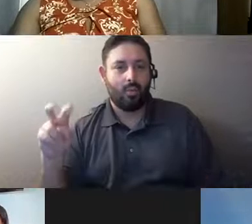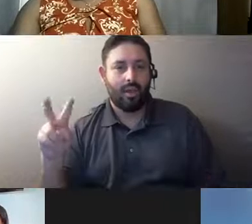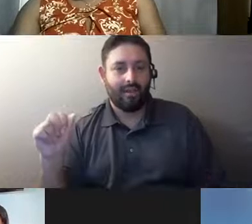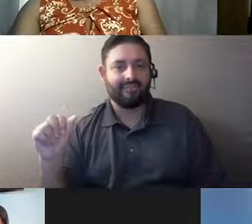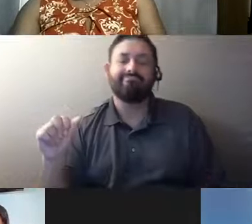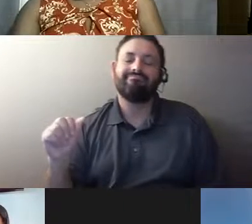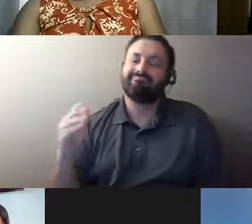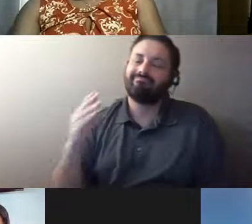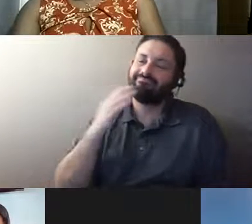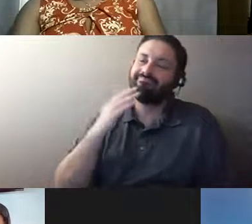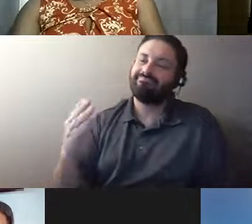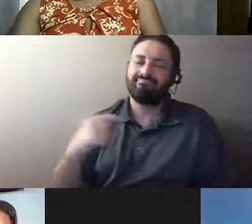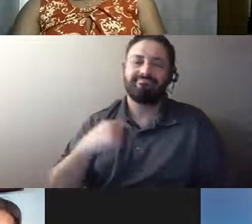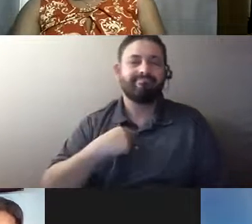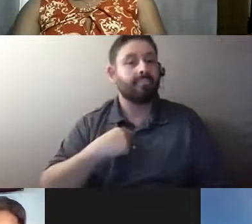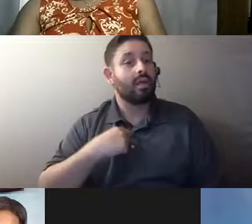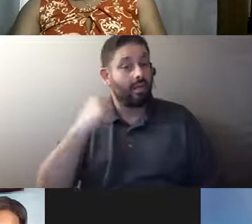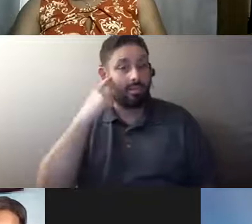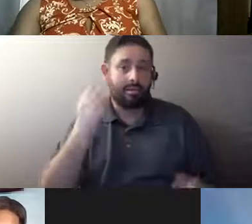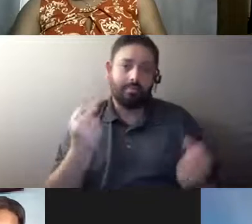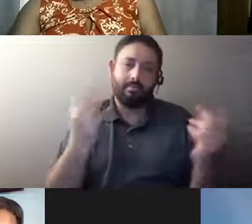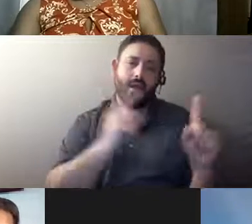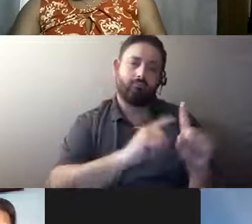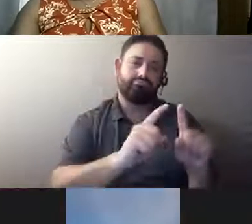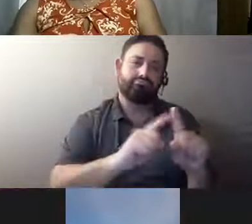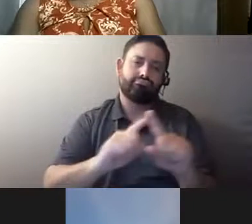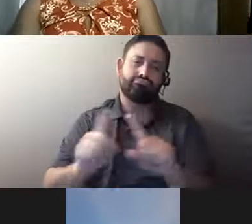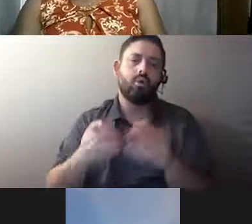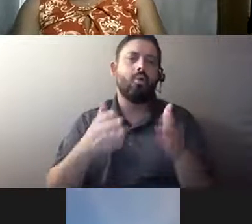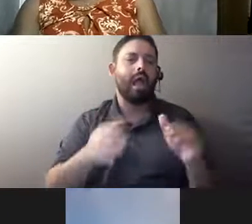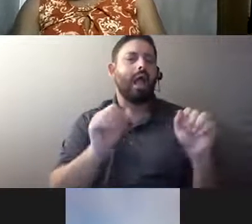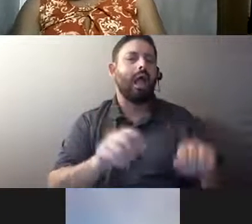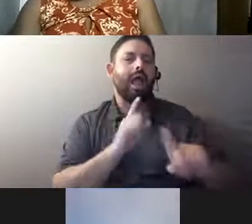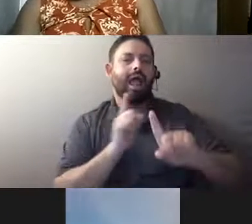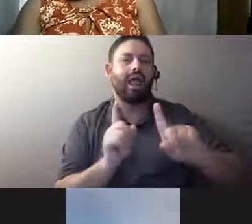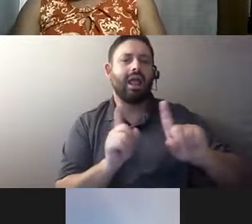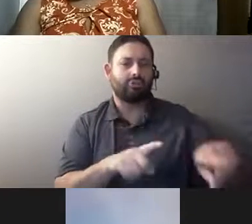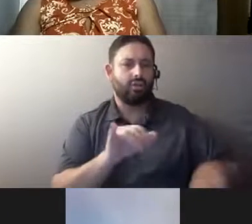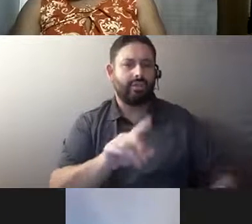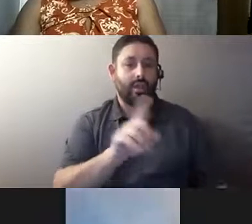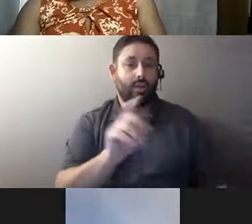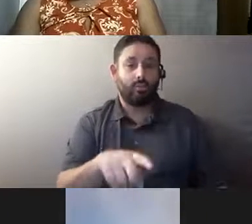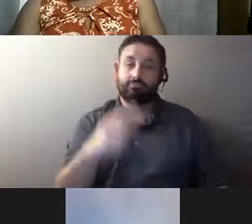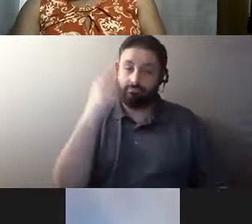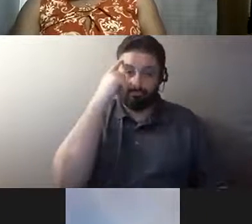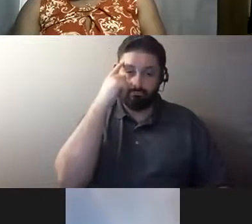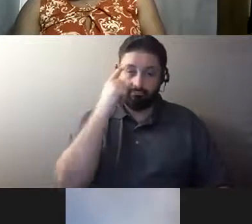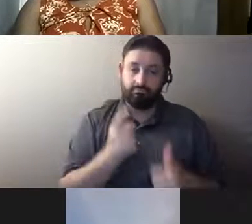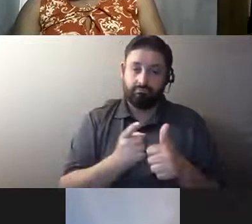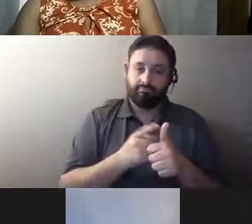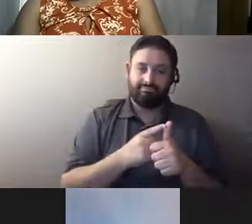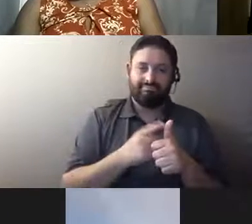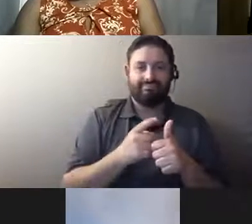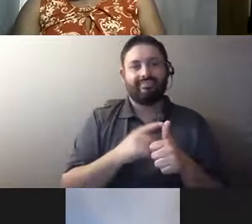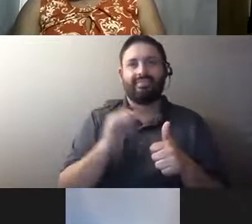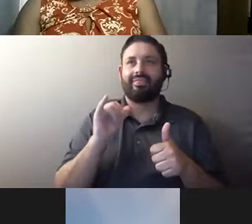Thank you. I think there's a lot of different ways we could answer this question, but I think one of the very catchy sayings,